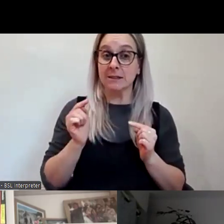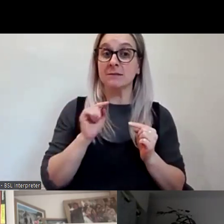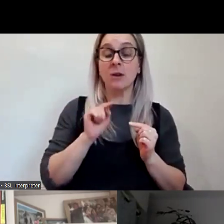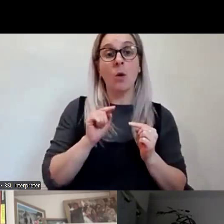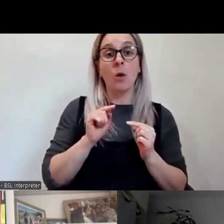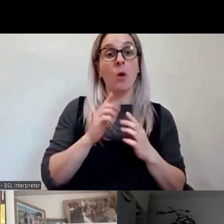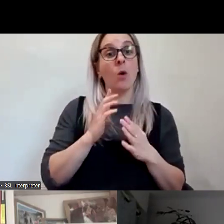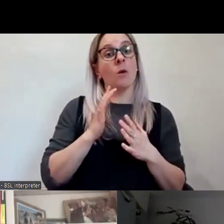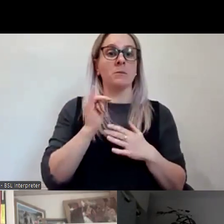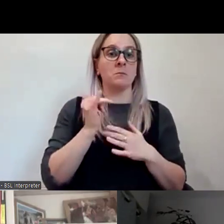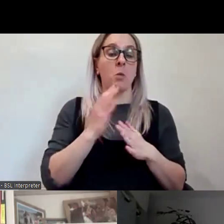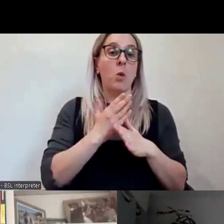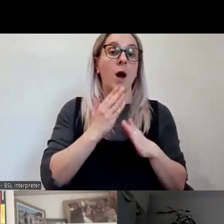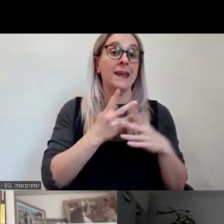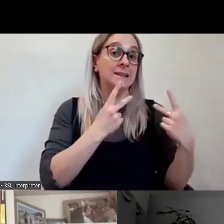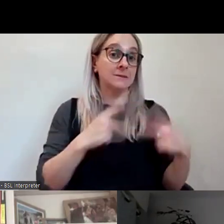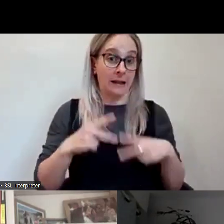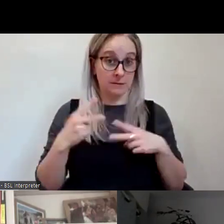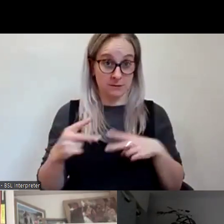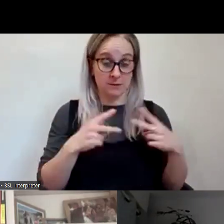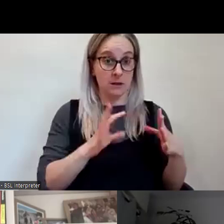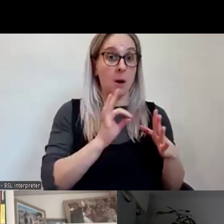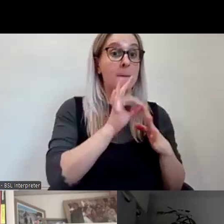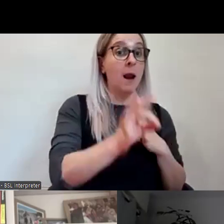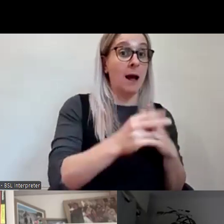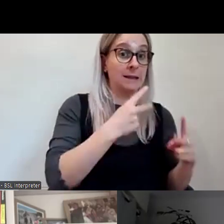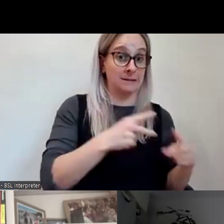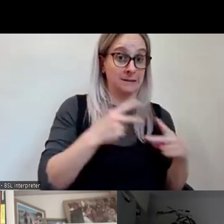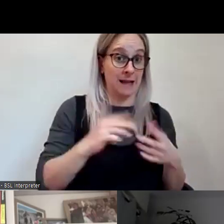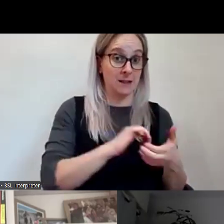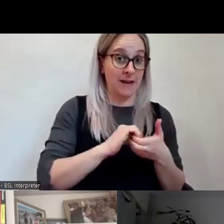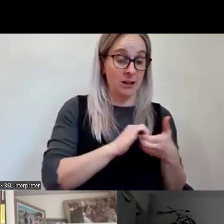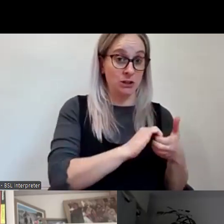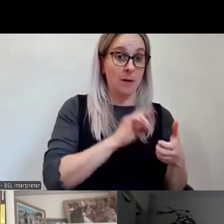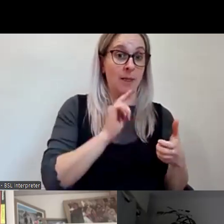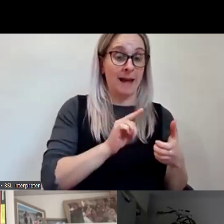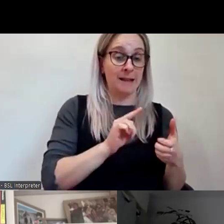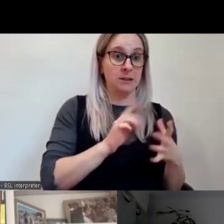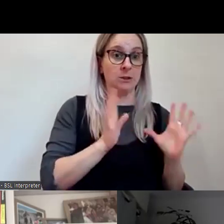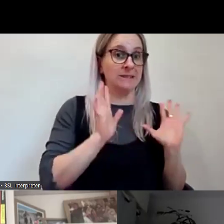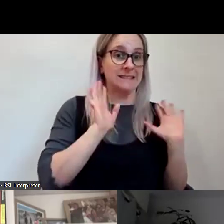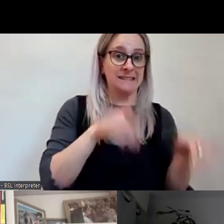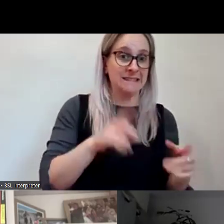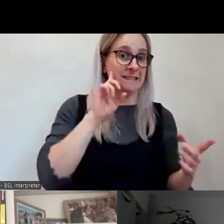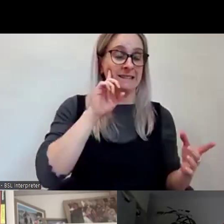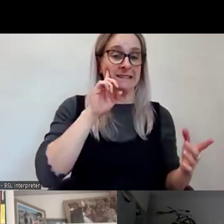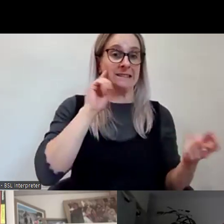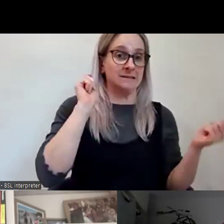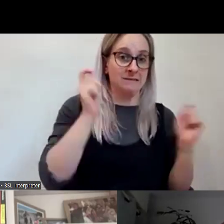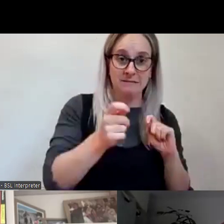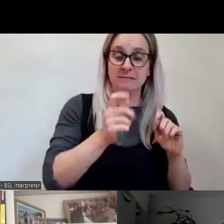in dance at the moment, you apply for the dance fellowship and then you completely 360 and you go and work in